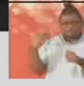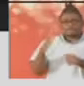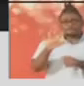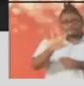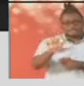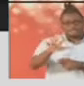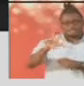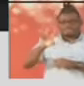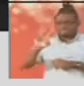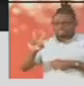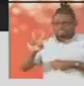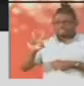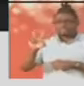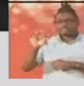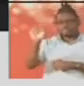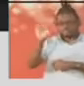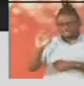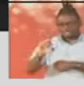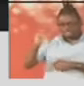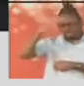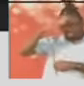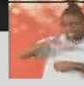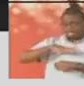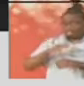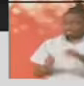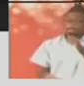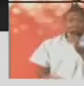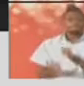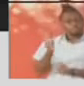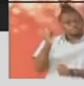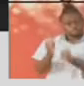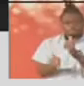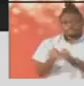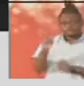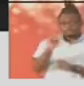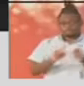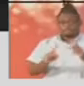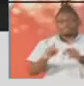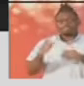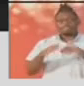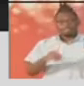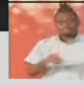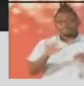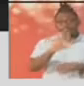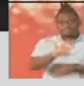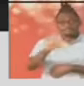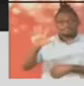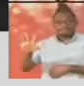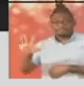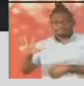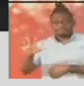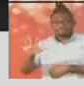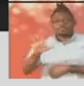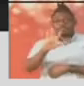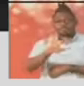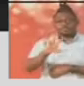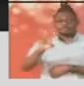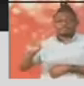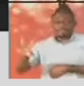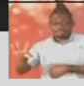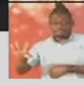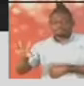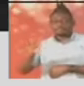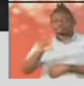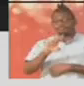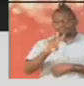the majority, over 55%, being in that working age group of 25 to 49. While, next slide, among